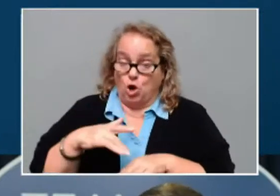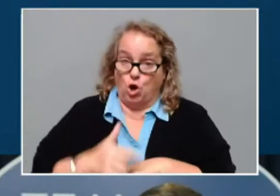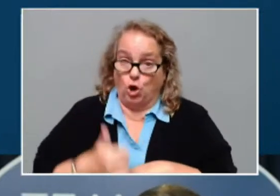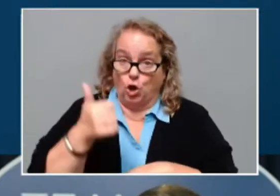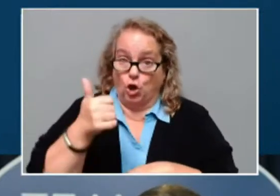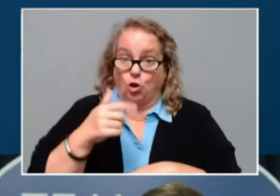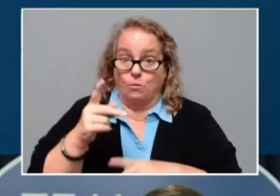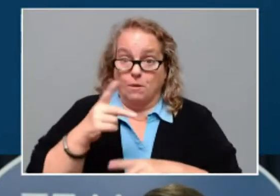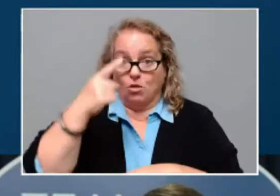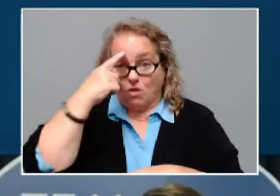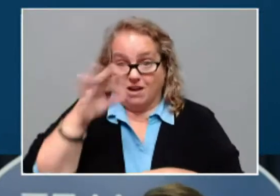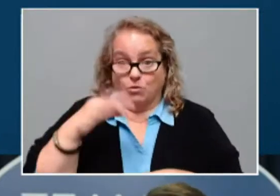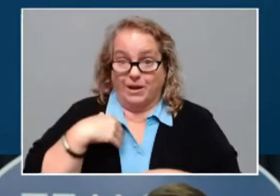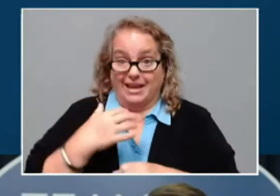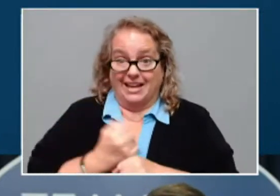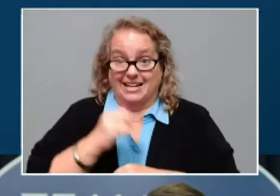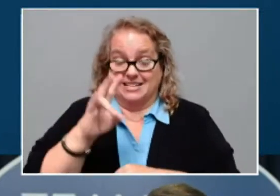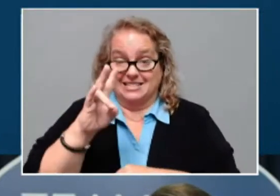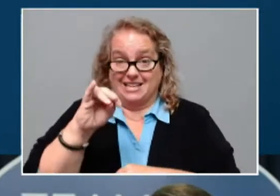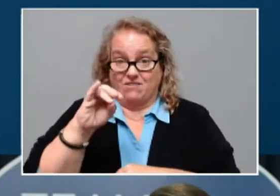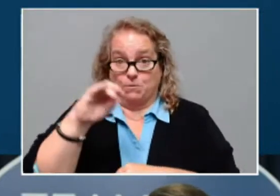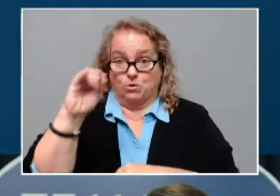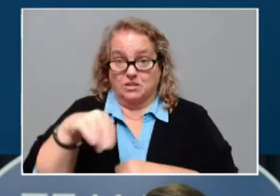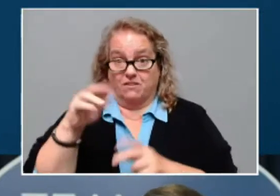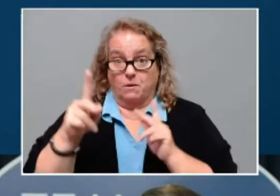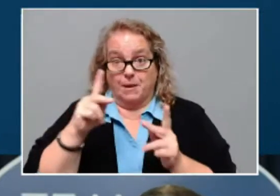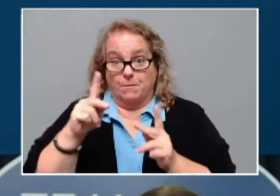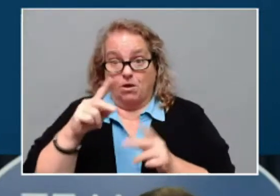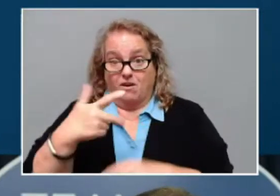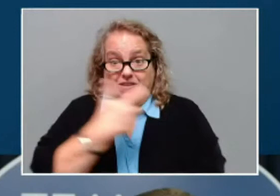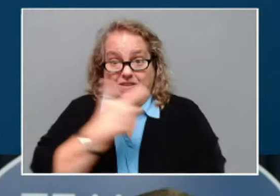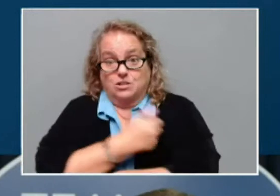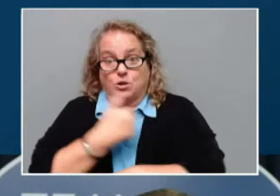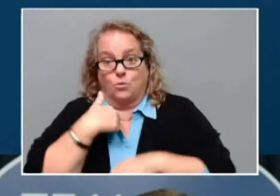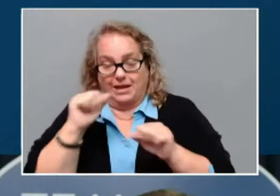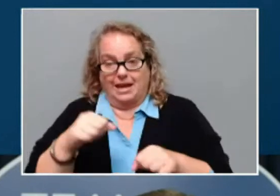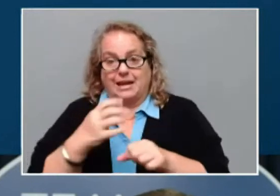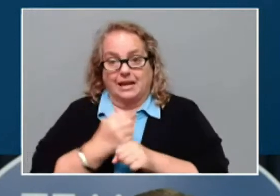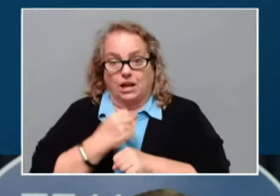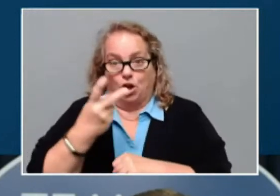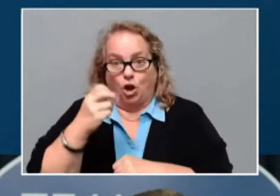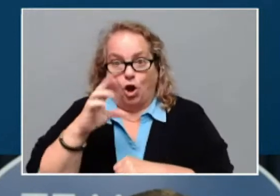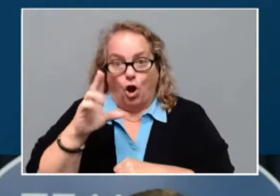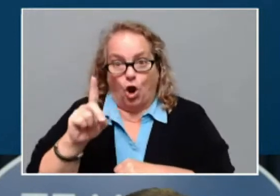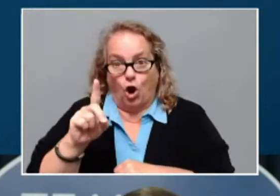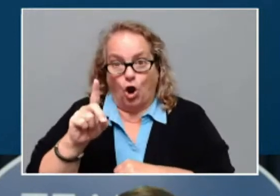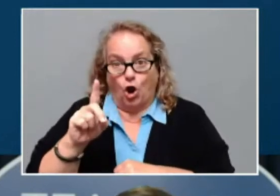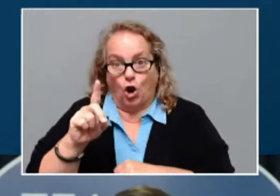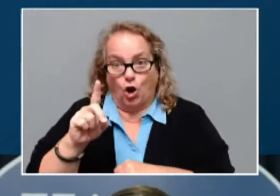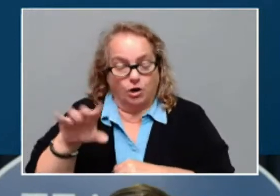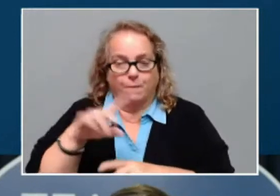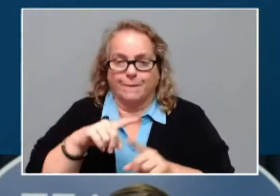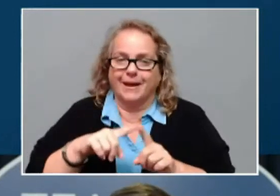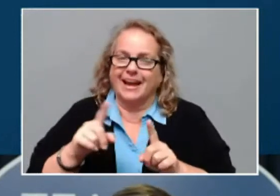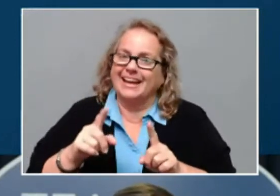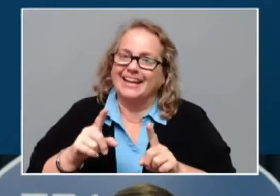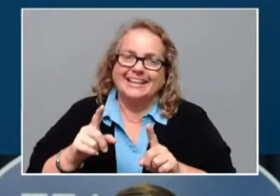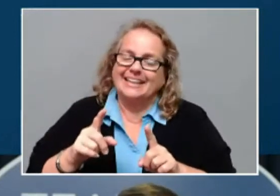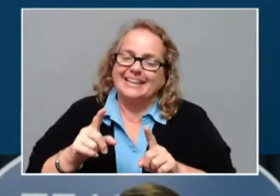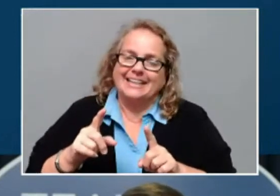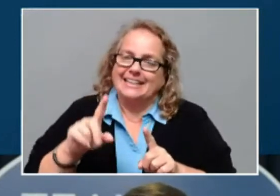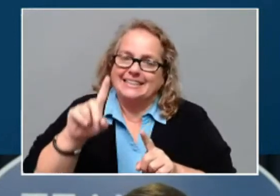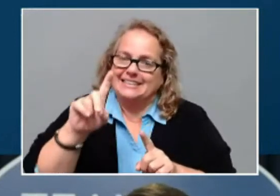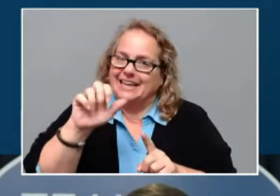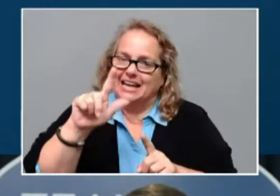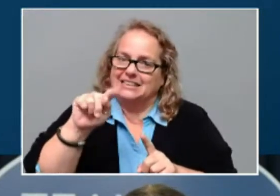people vaccinated, we might reach herd immunity. It's just the Delta is more aggressive than that. And then when we look at individuals that can